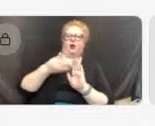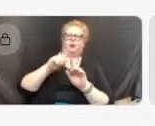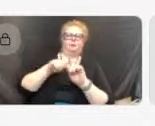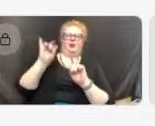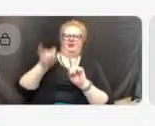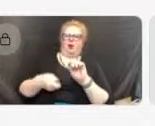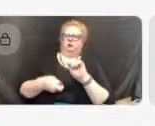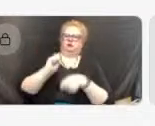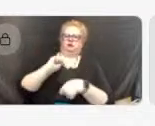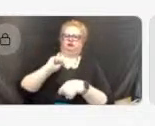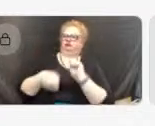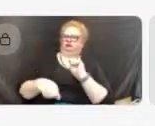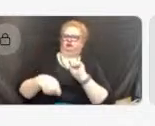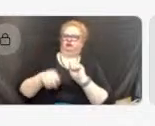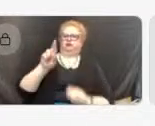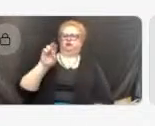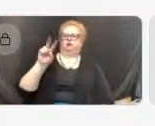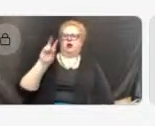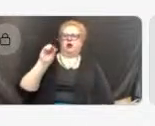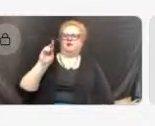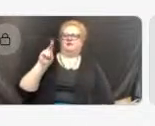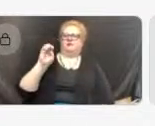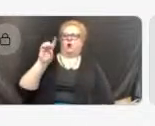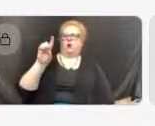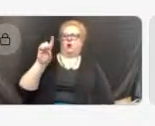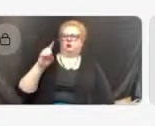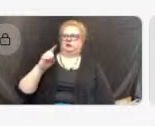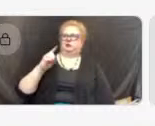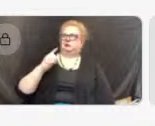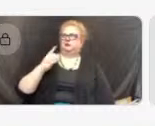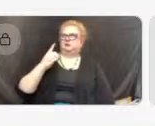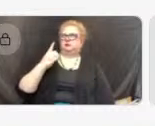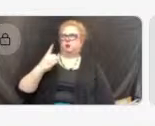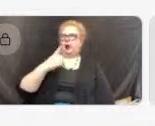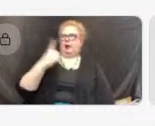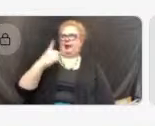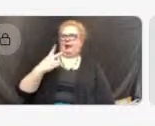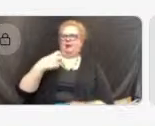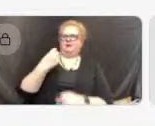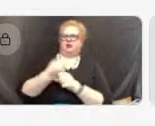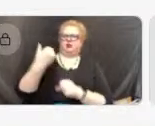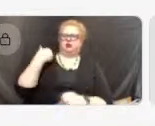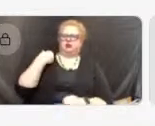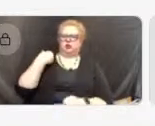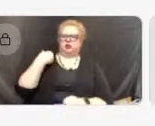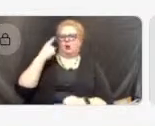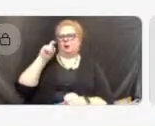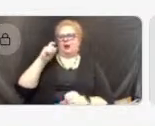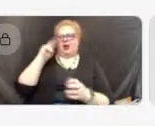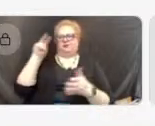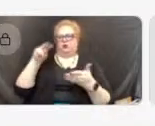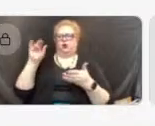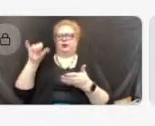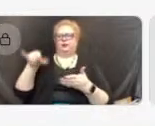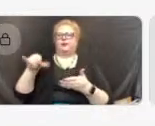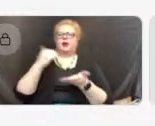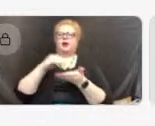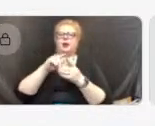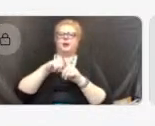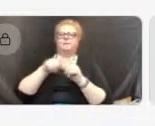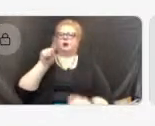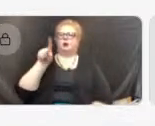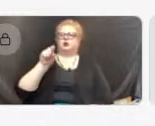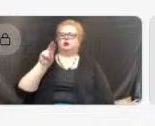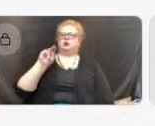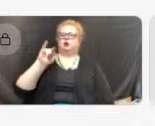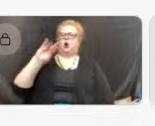I do believe, in the past year and a half. It went through. We'd have to go back and look at it, but currently the zoning of the